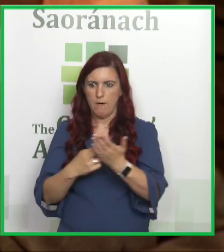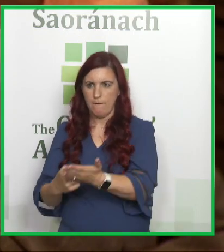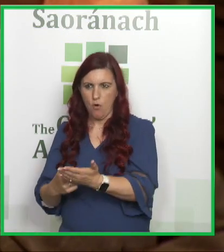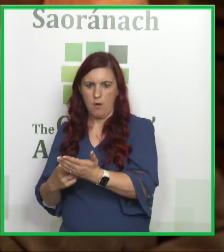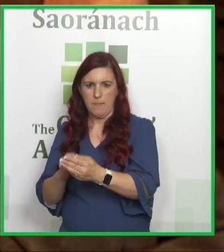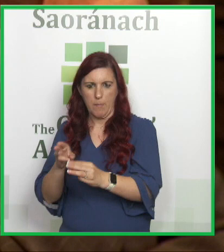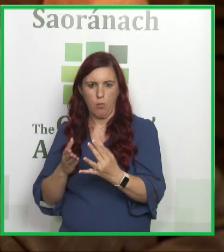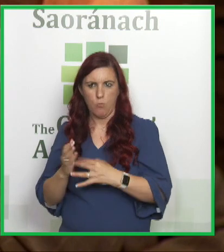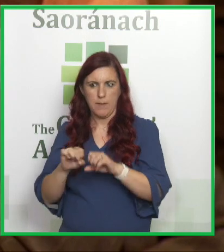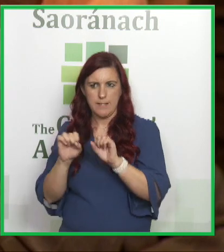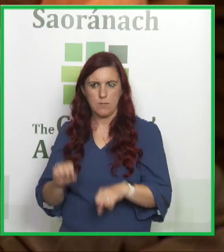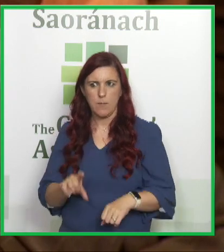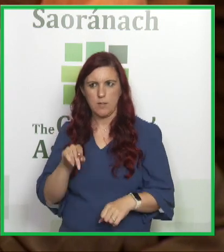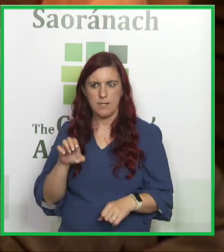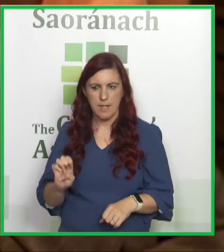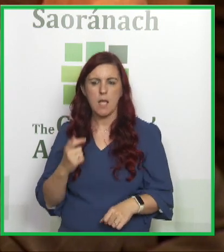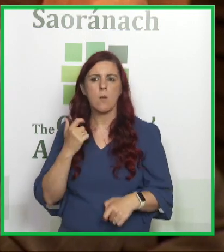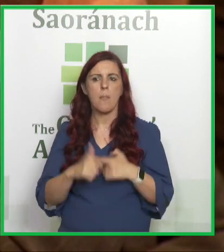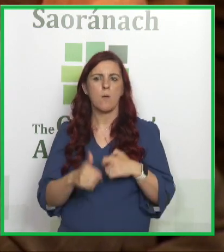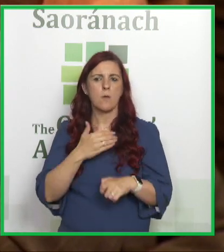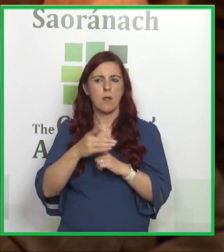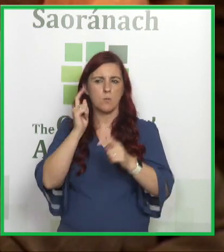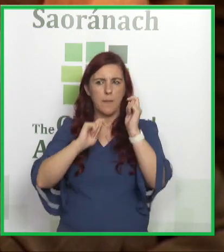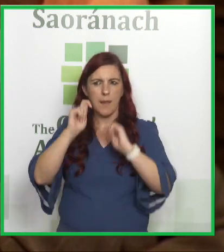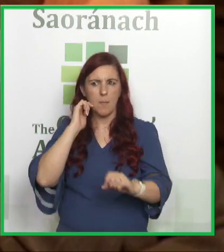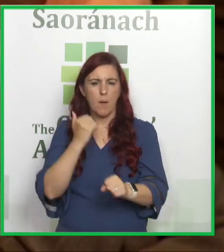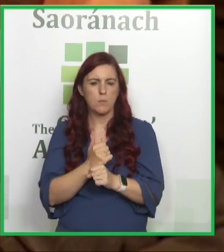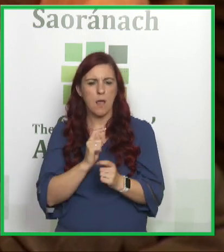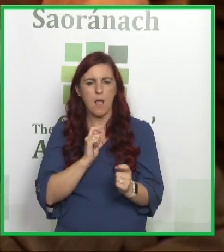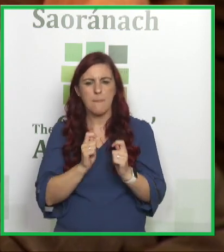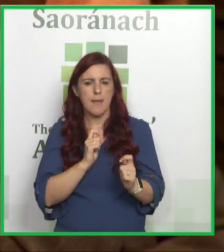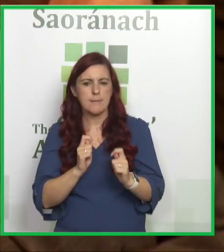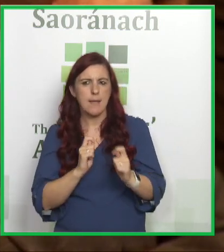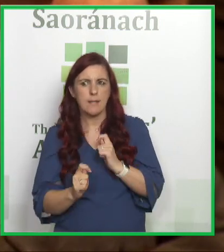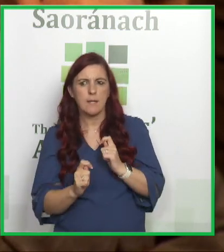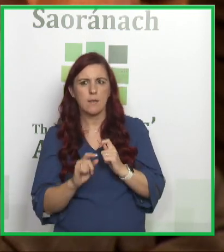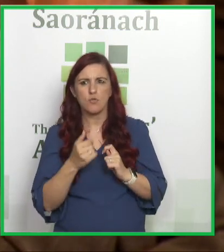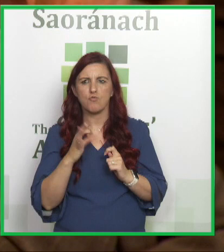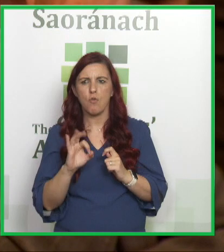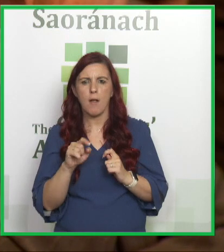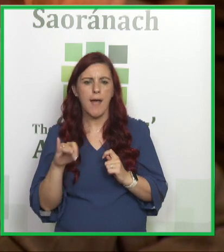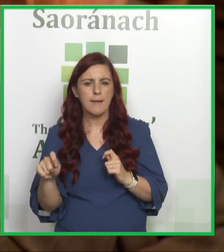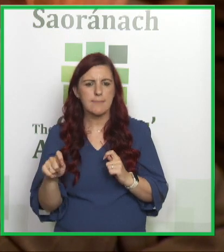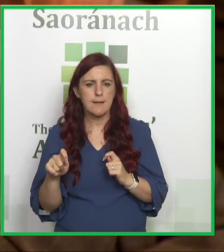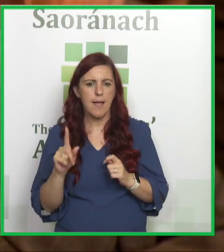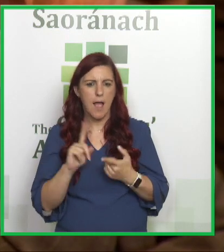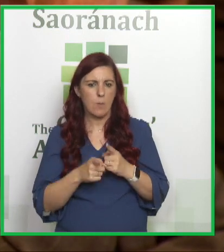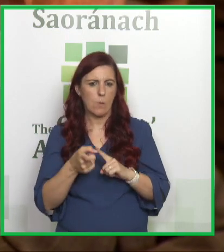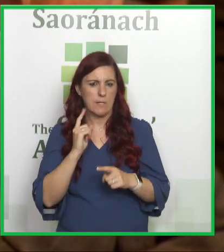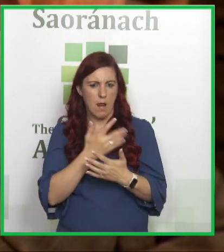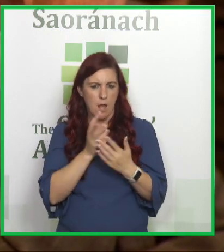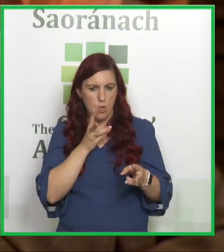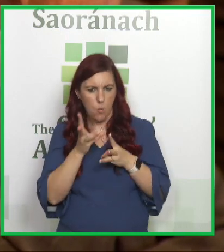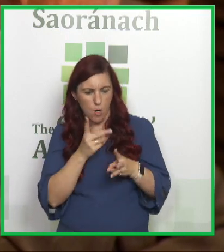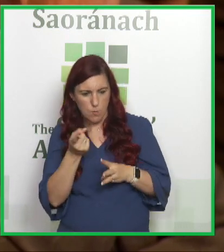system. So then we considered amending the Misuse of Drug Act, and we did a lot of work to